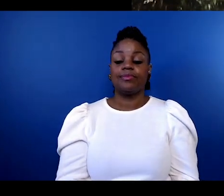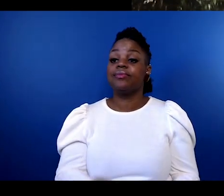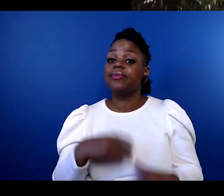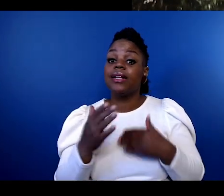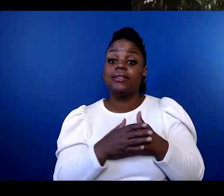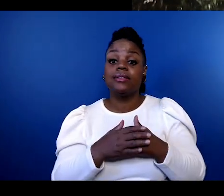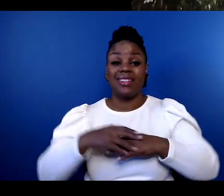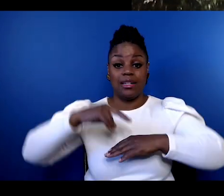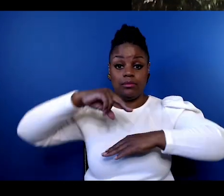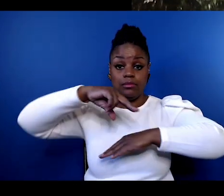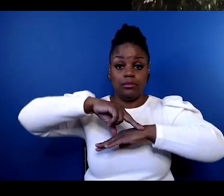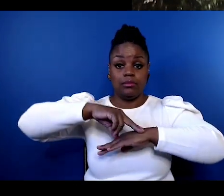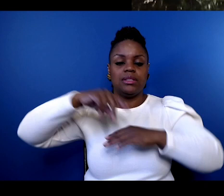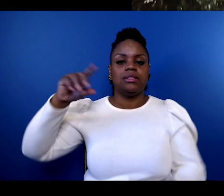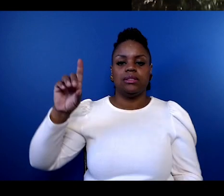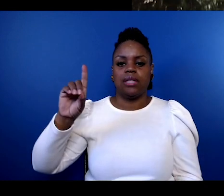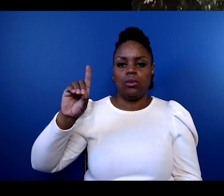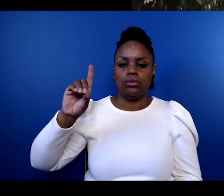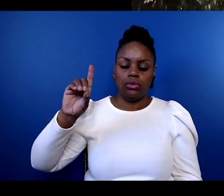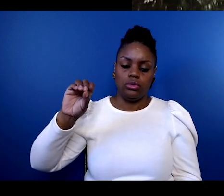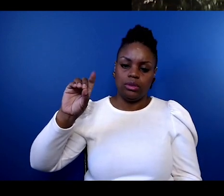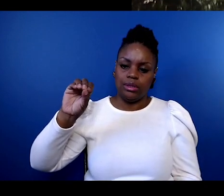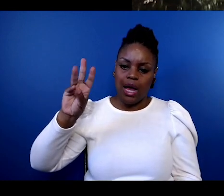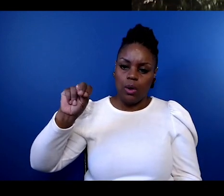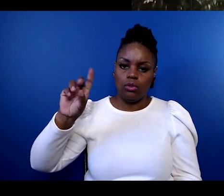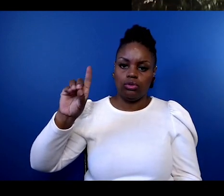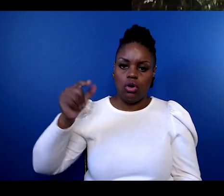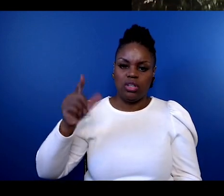on lengthening the shoulders, sending the hips back.